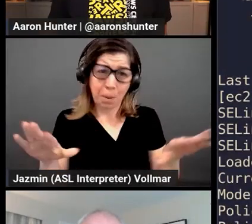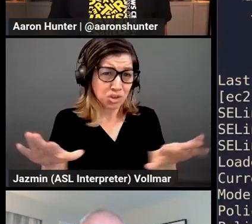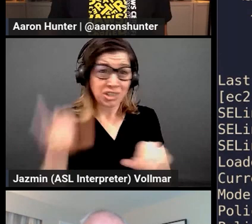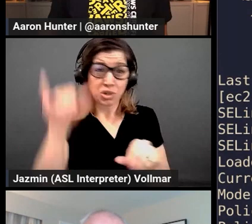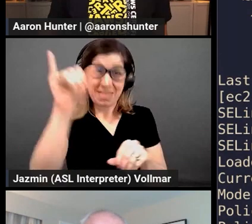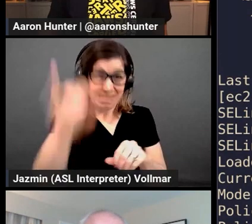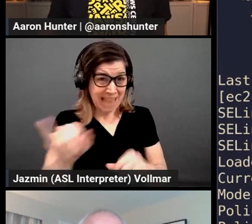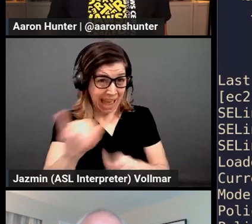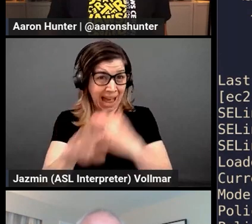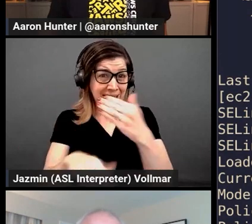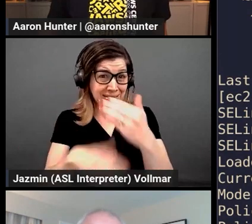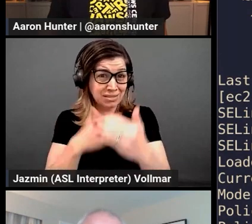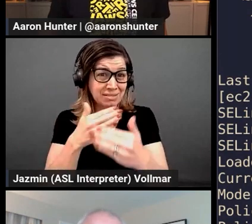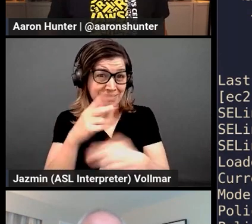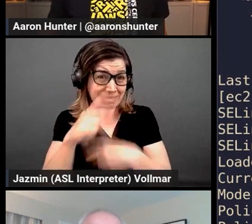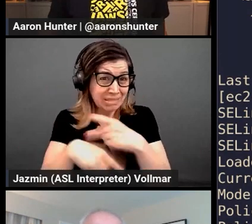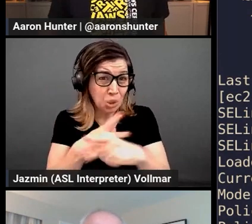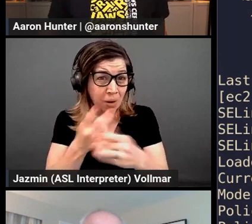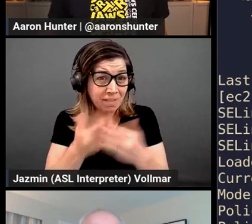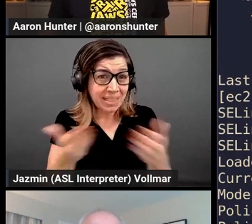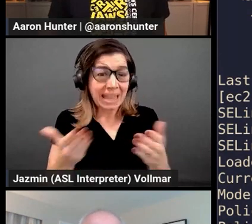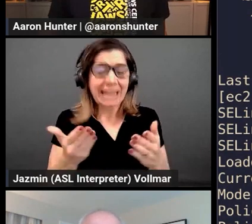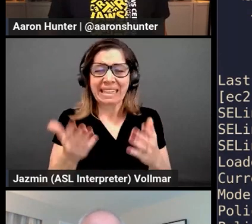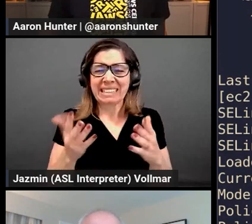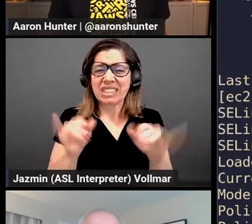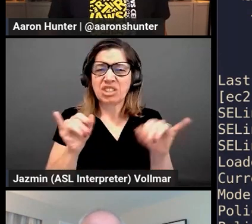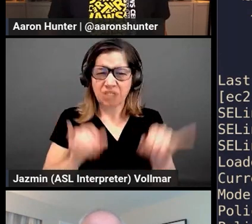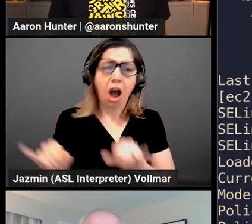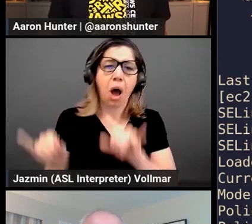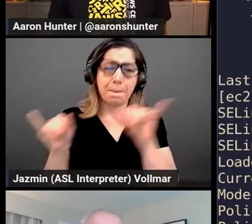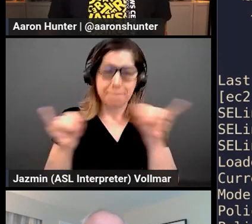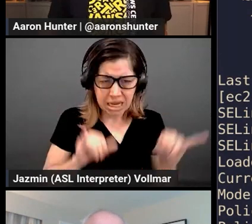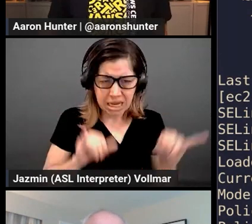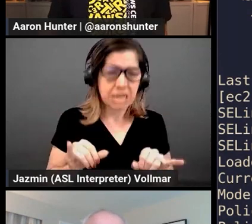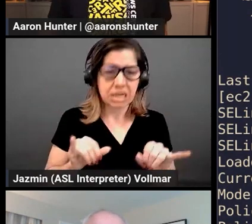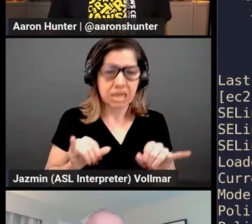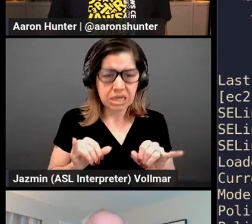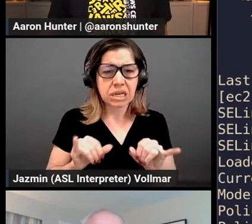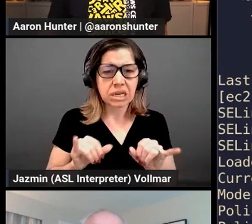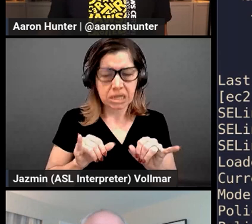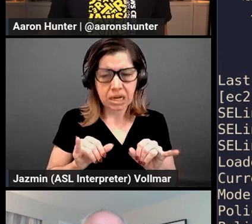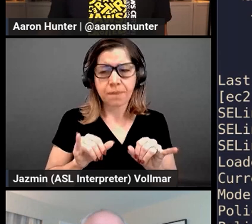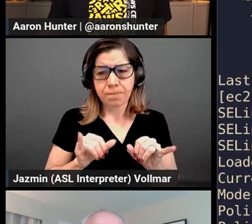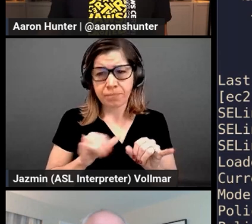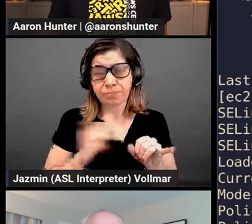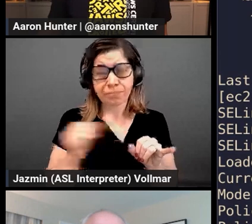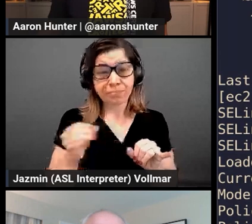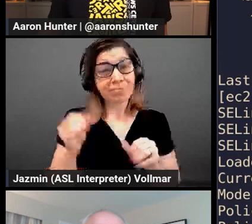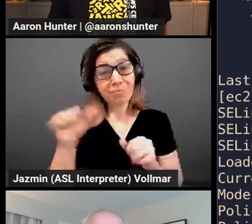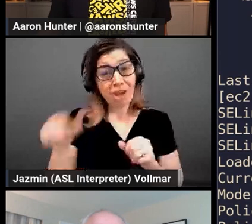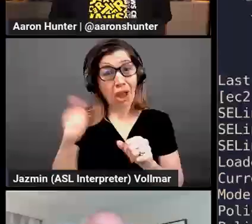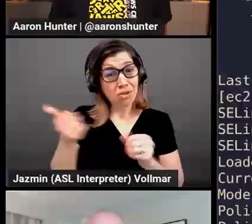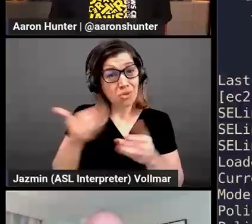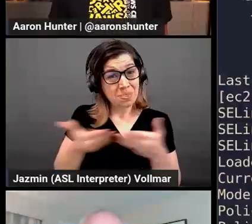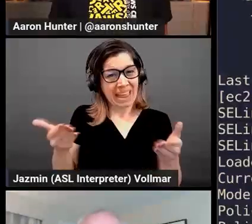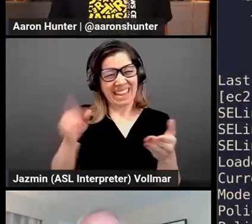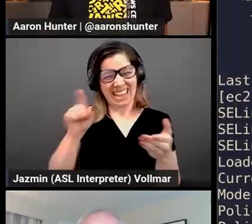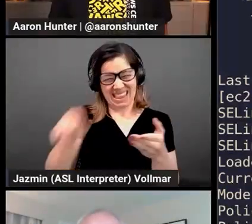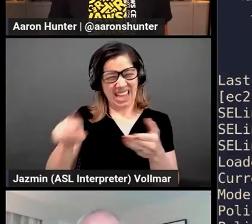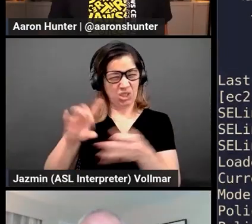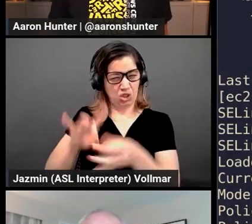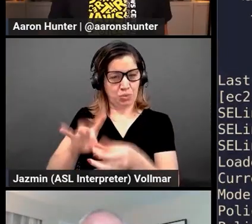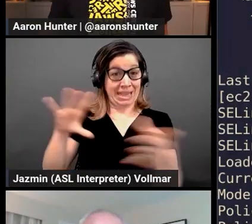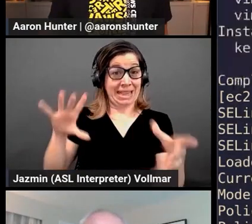stuff is quite common, and there are some other things like this release ver thing that we